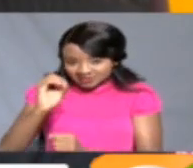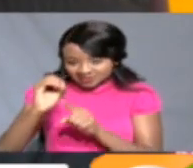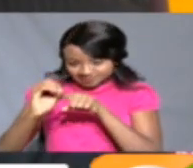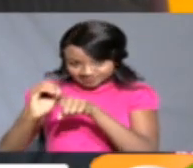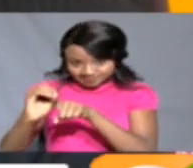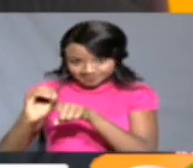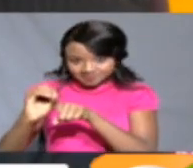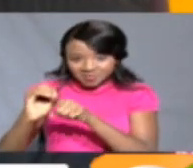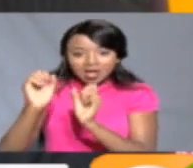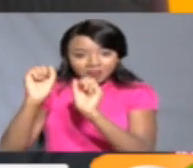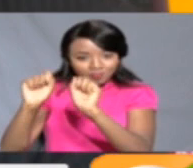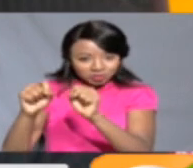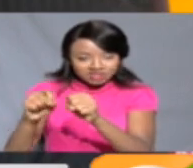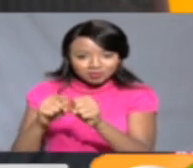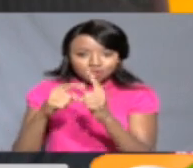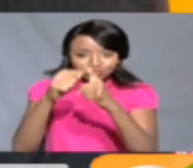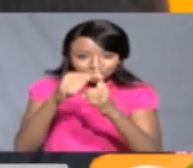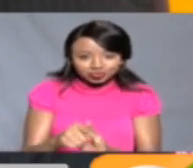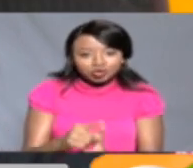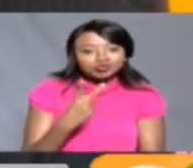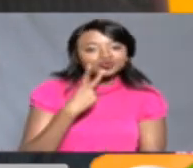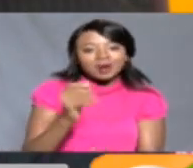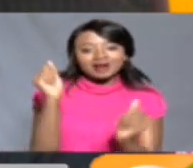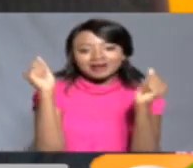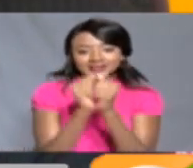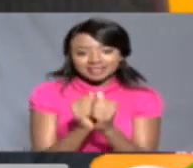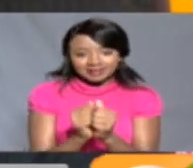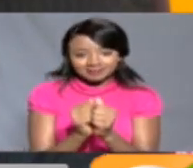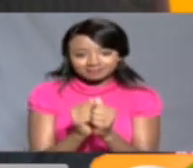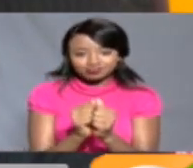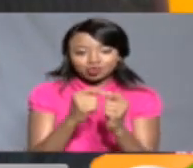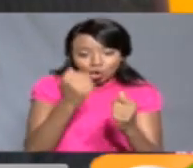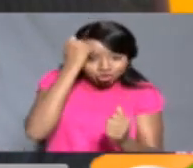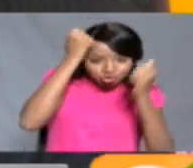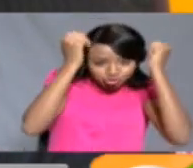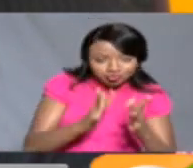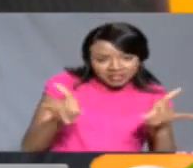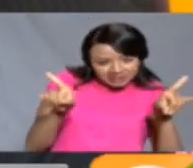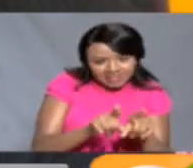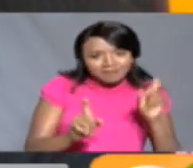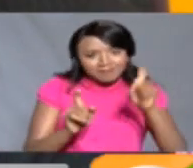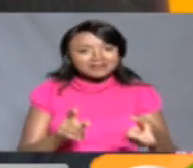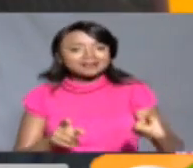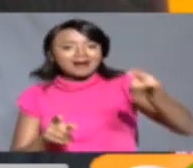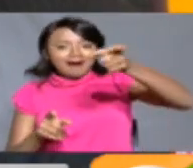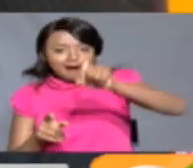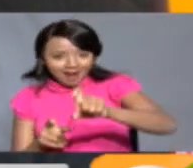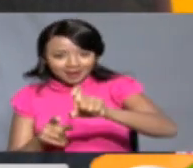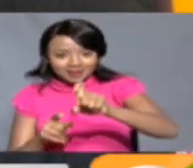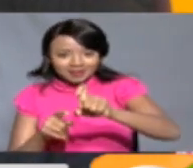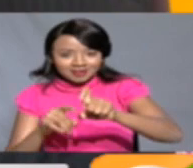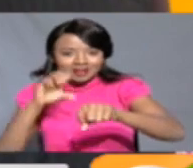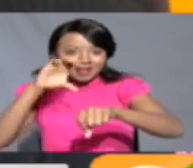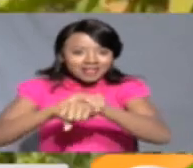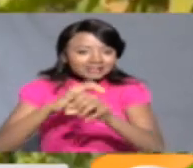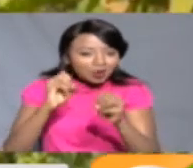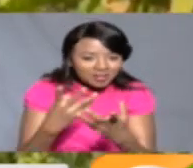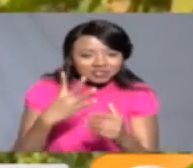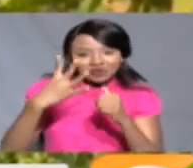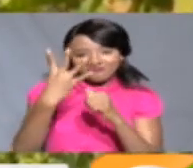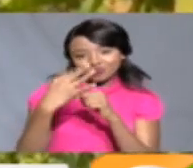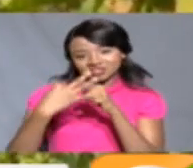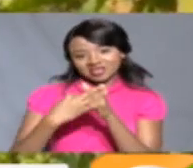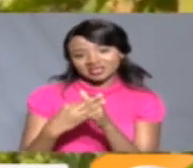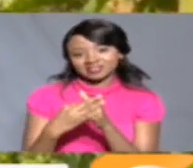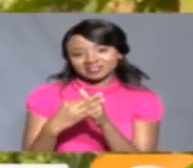cost to about 210,000 shillings on the average. So the students should also treble their cost, which comes to 48.